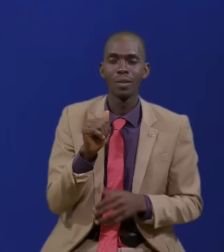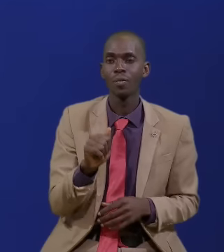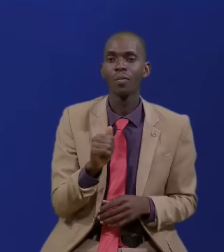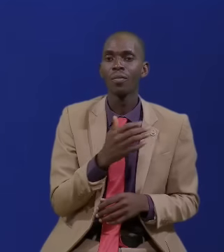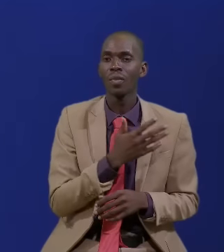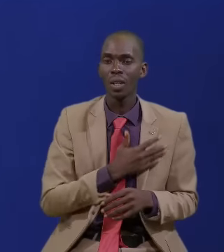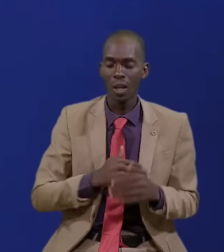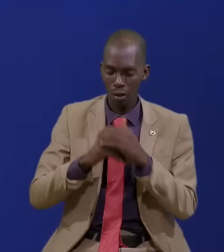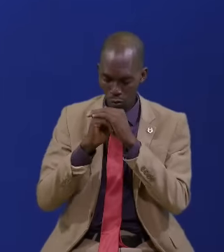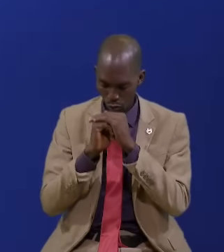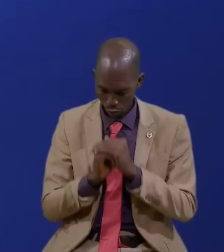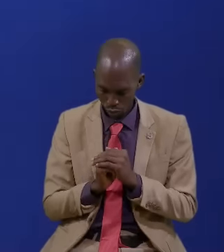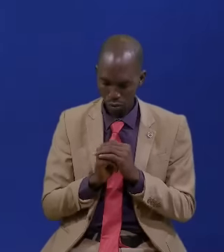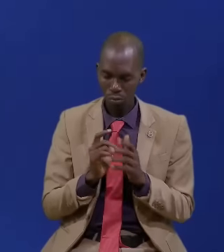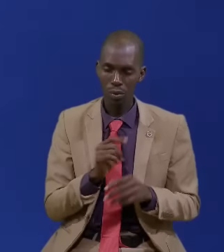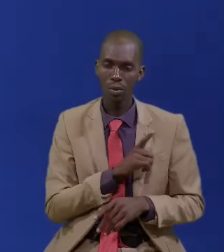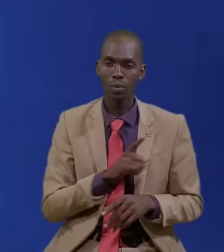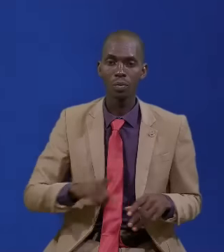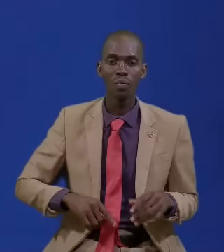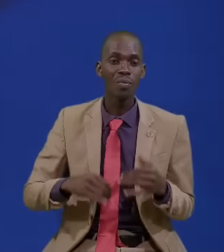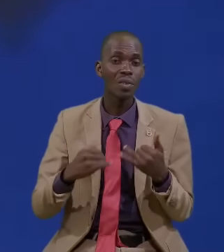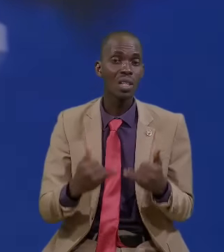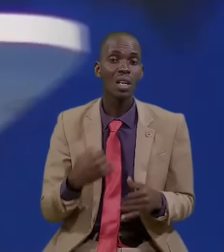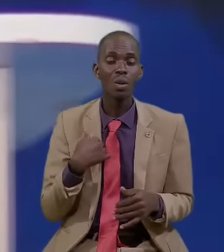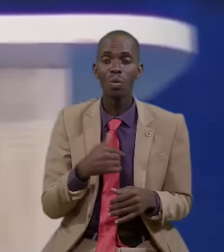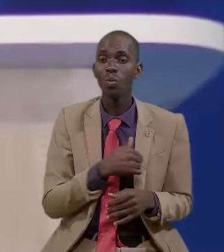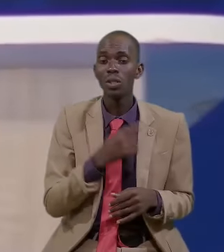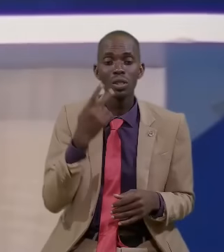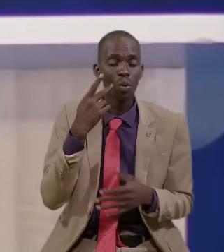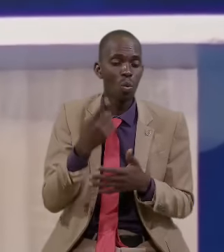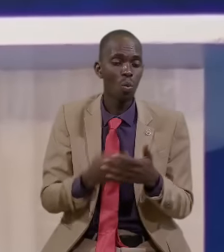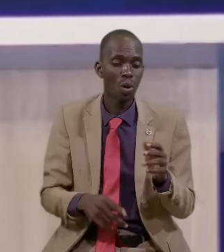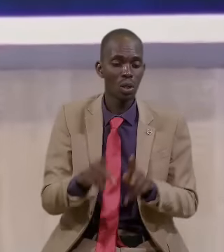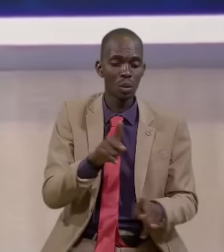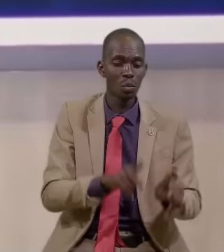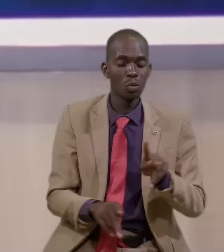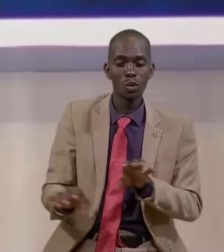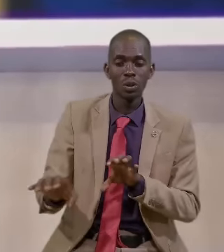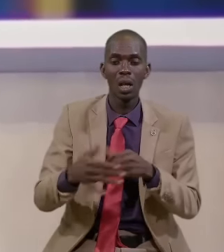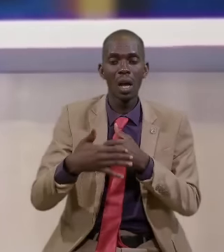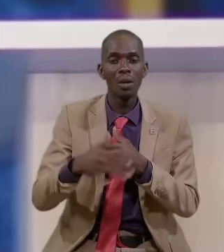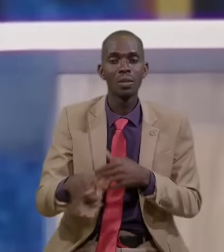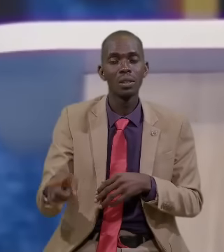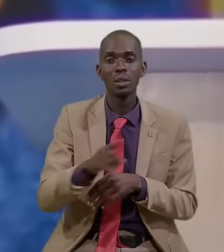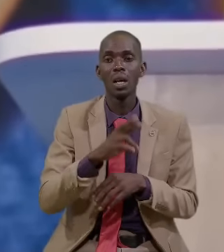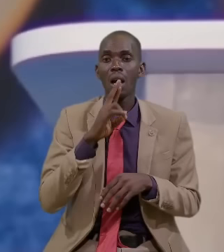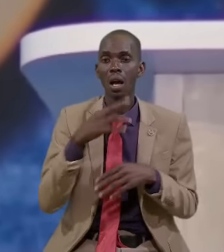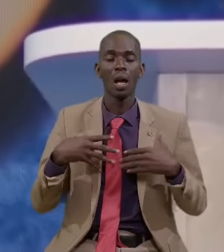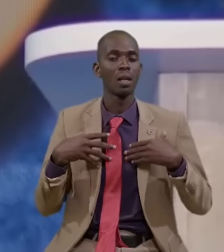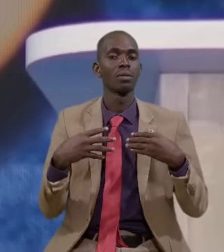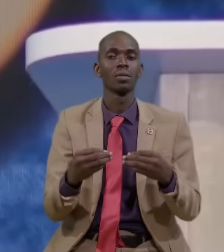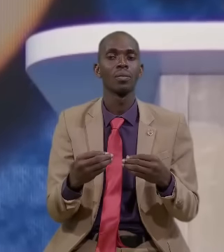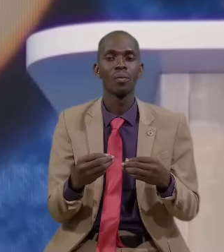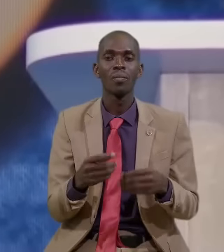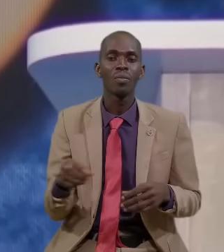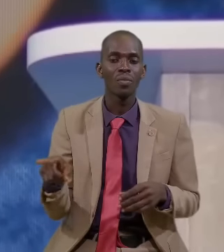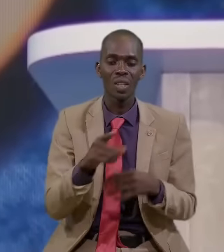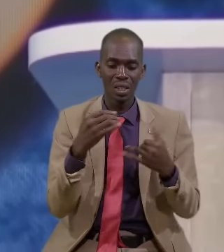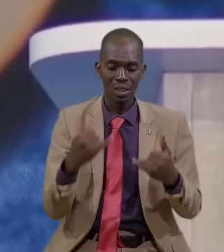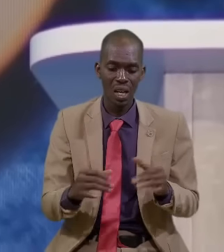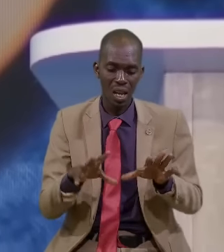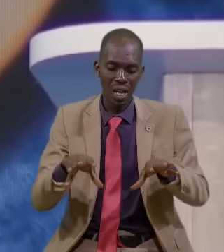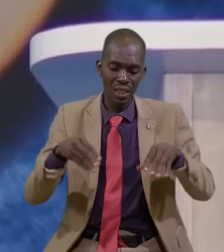worshipped him. Now you see what those people did after they were healed is that they now accept him as Lord.